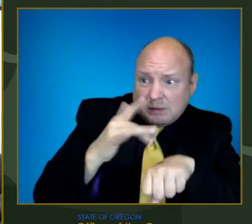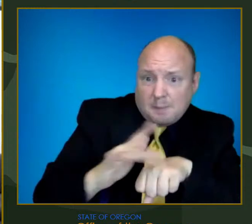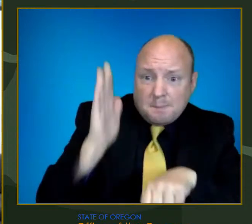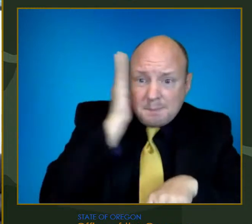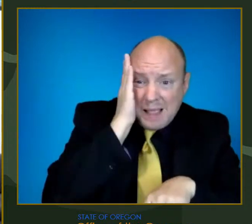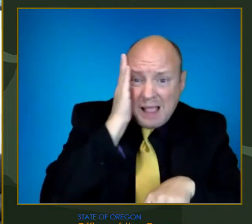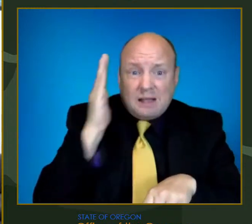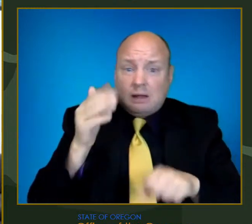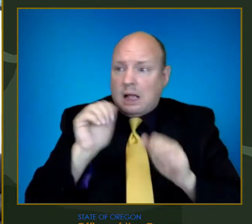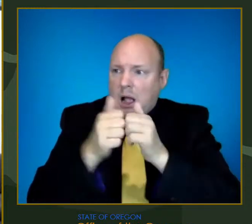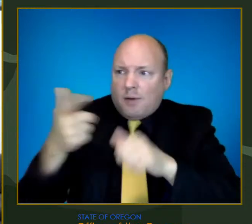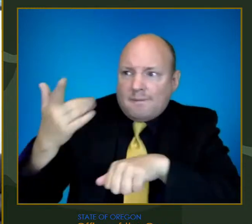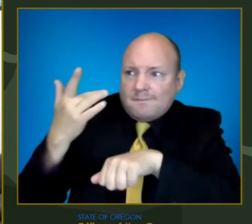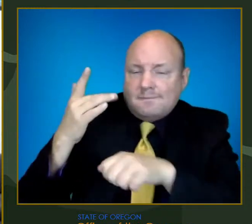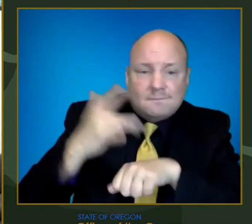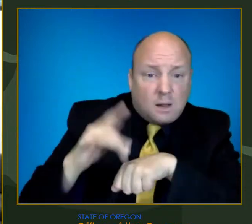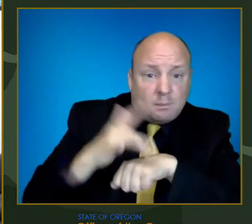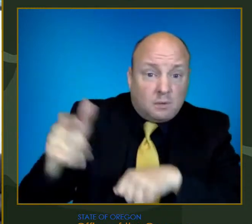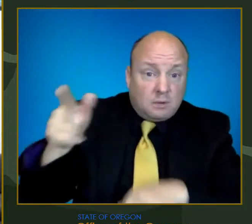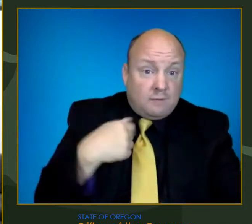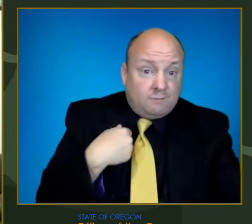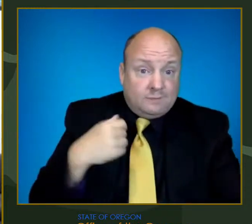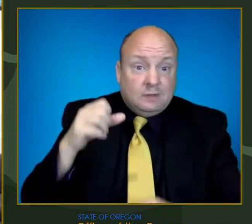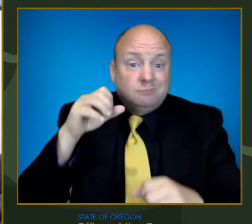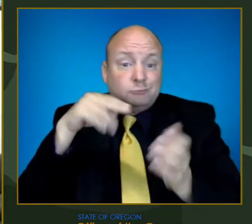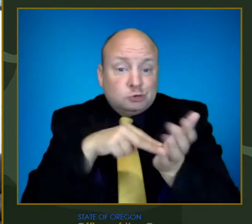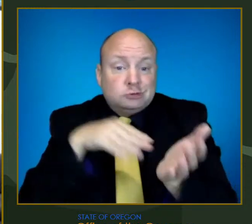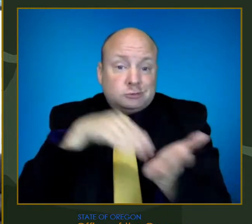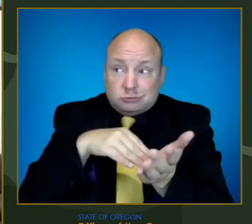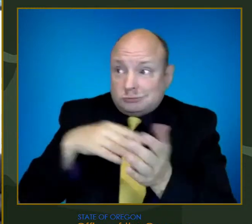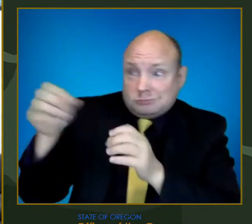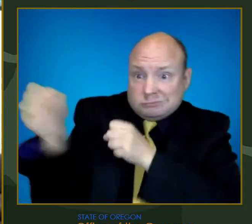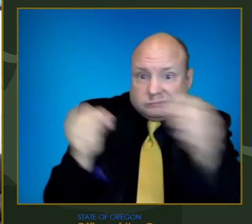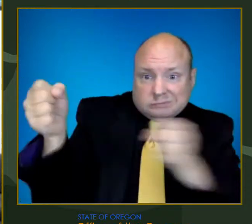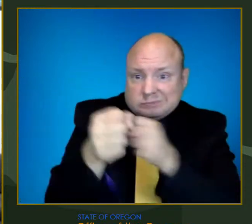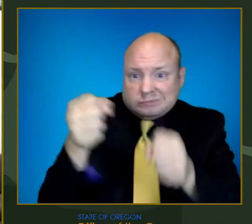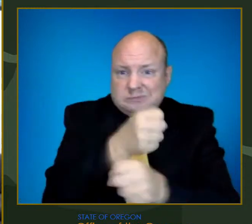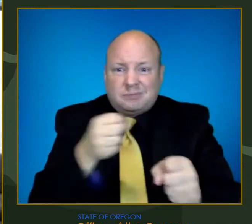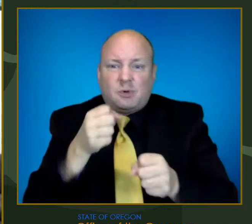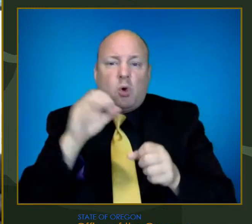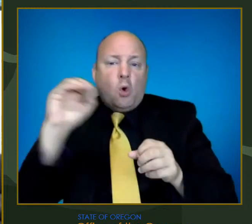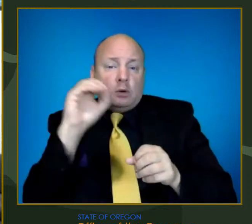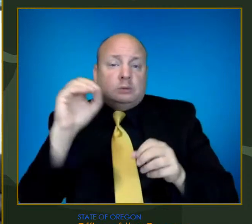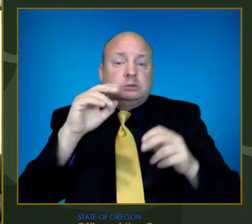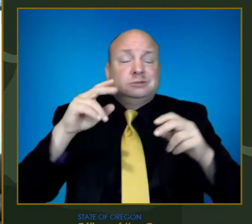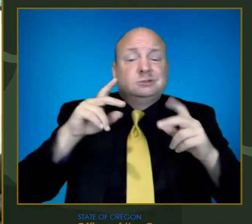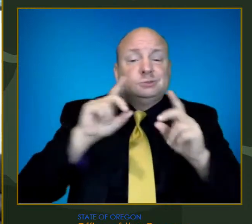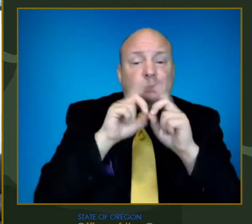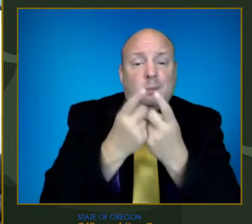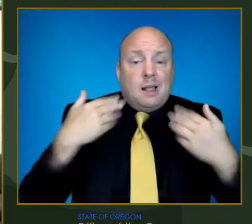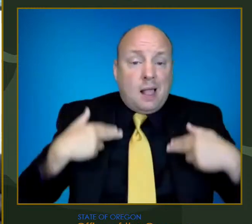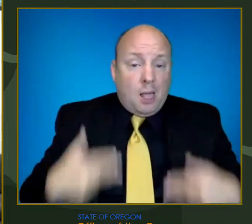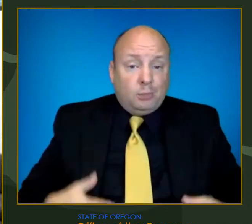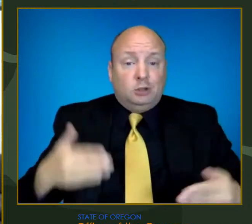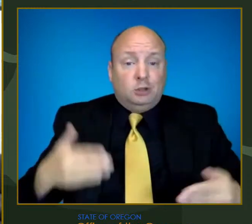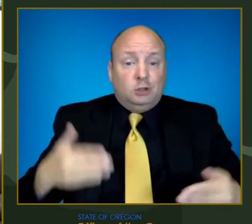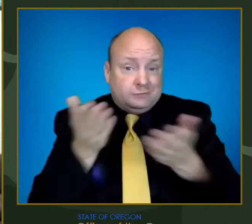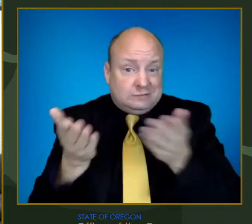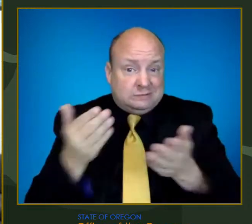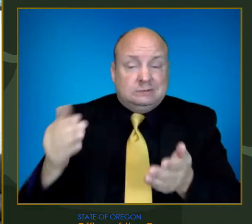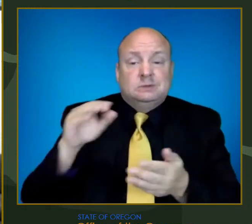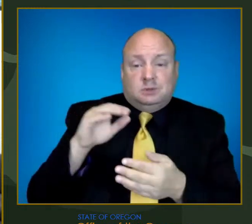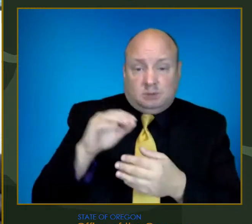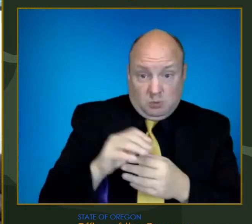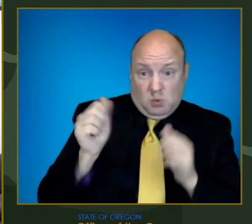with the Oregon Department of Human Services and long-term care facilities to create surge beds to ease overcrowding in hospitals. Skilled